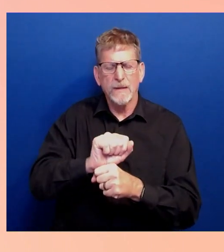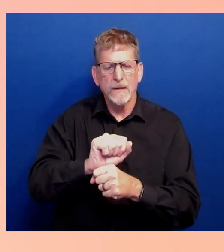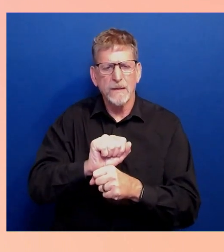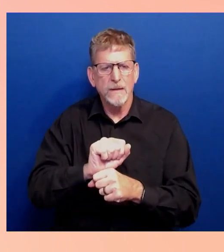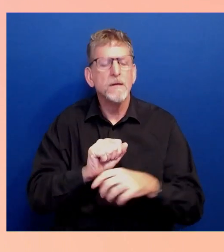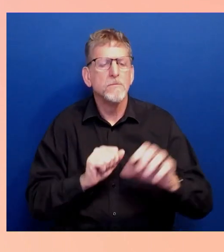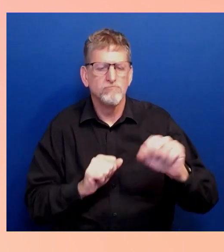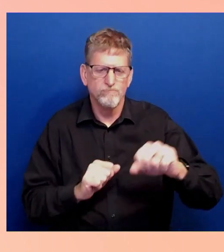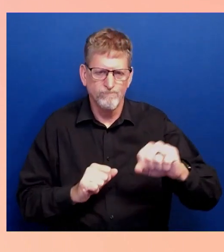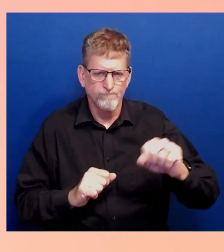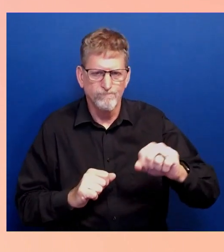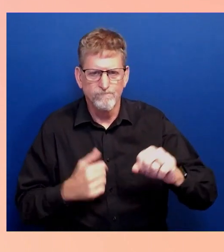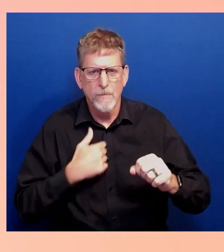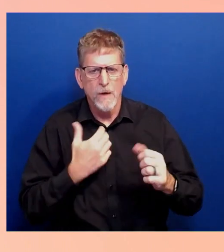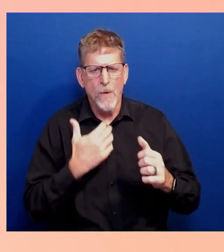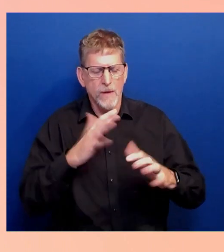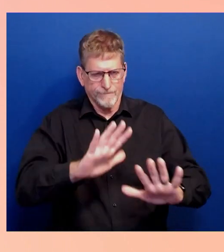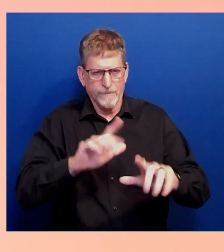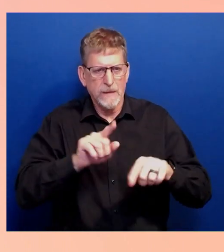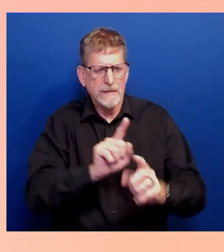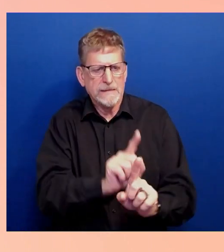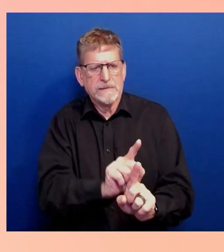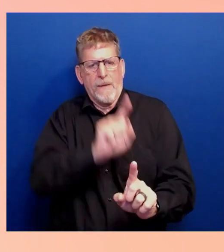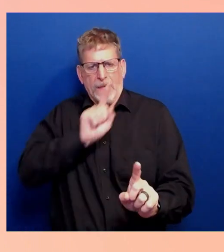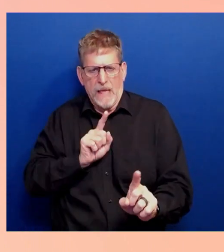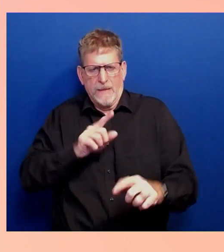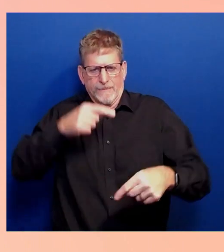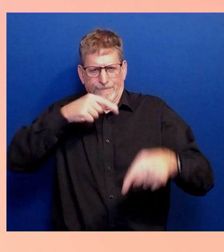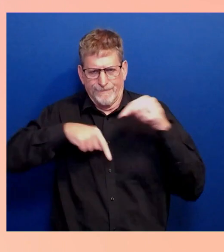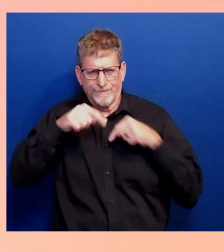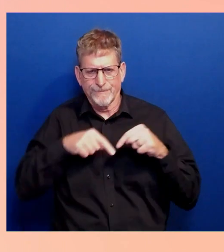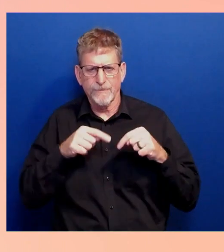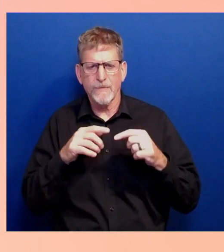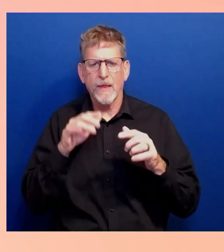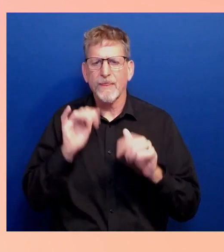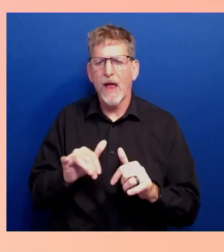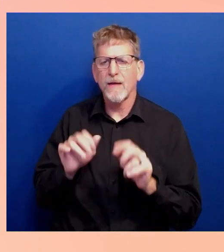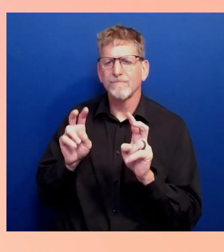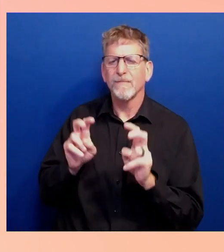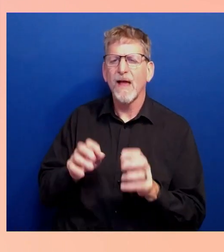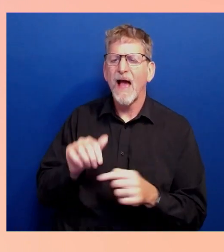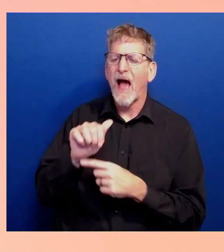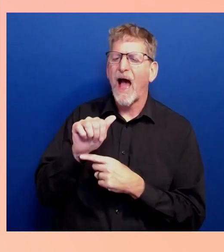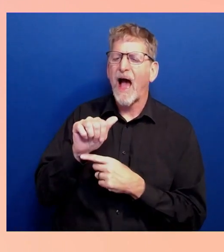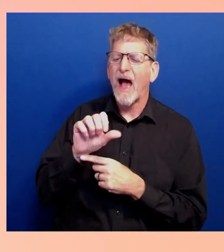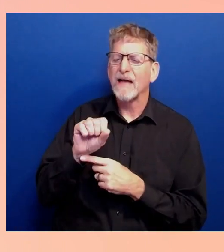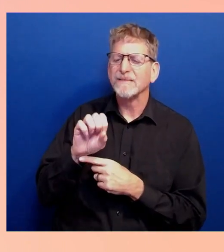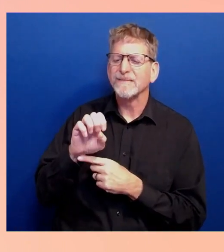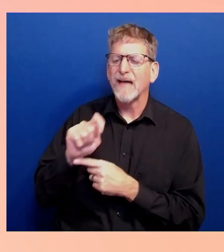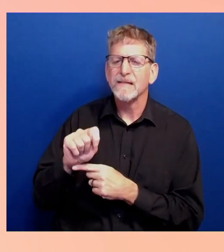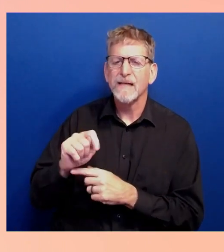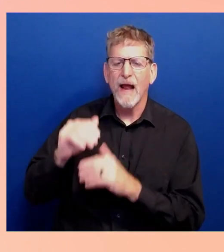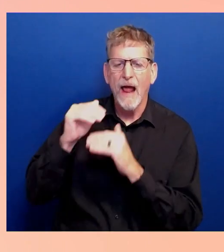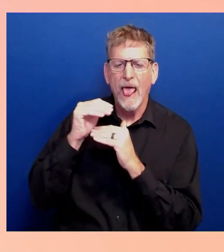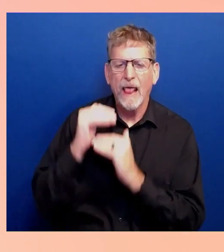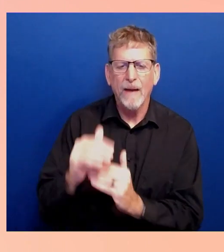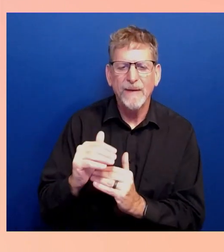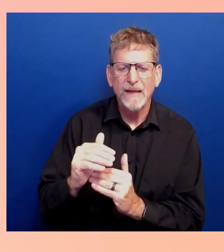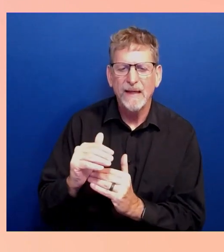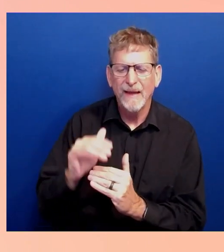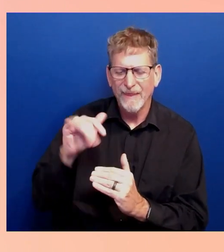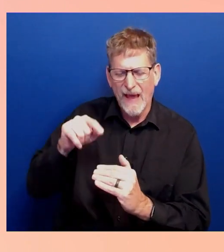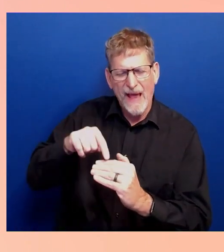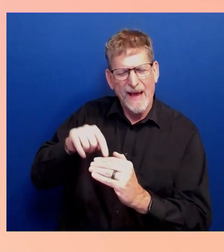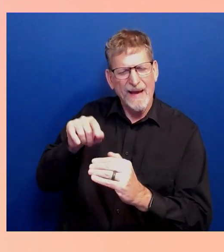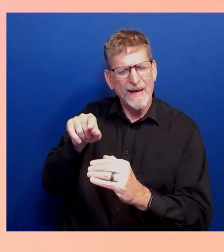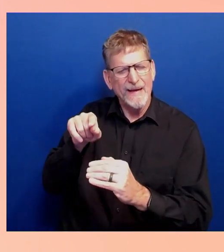we've used the phrase asset limits, and just being aware of who our audience is today, I want to explain what that means. So